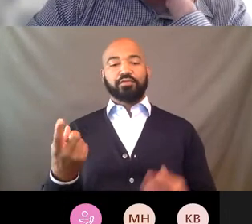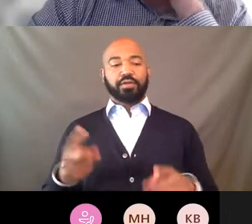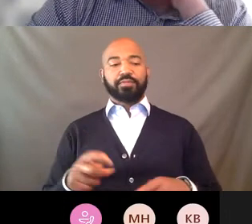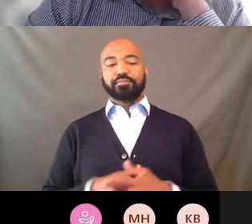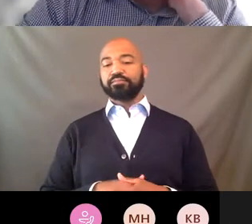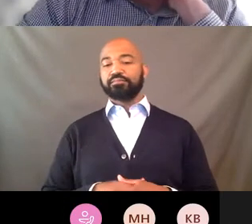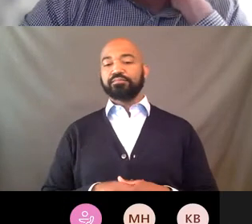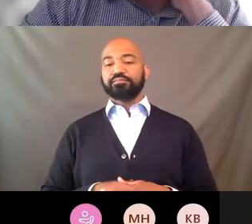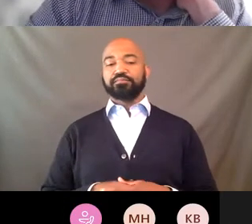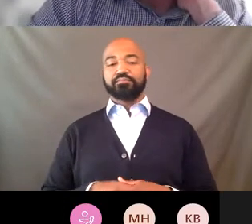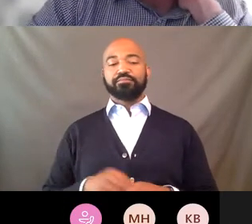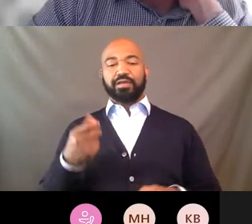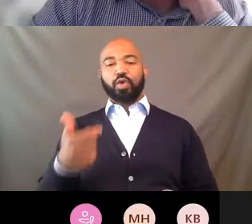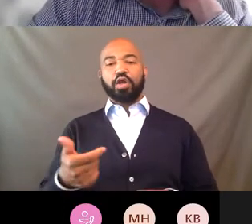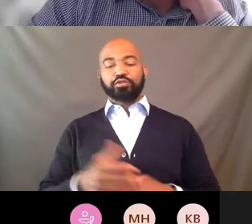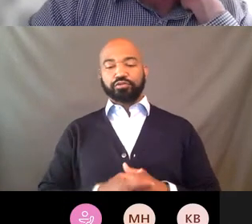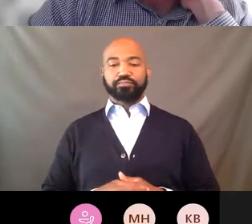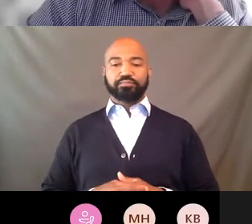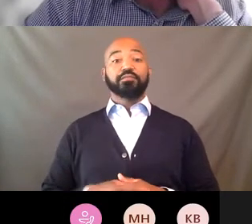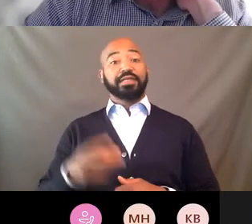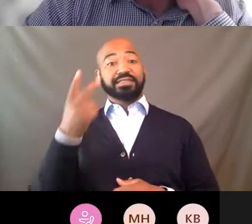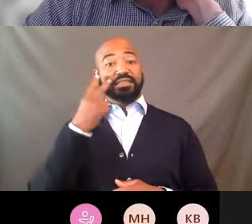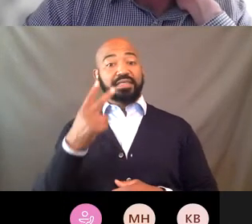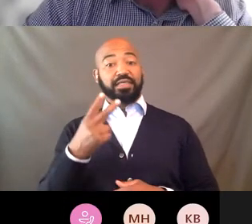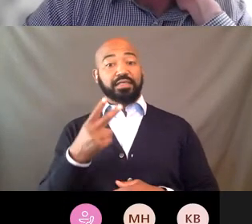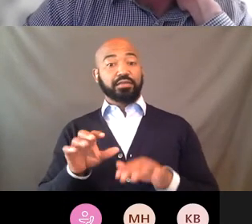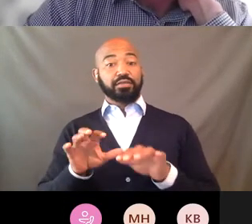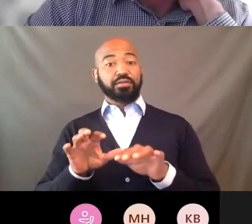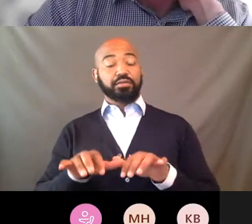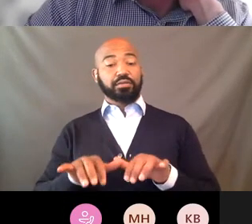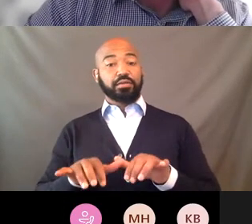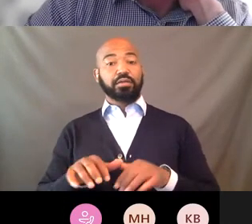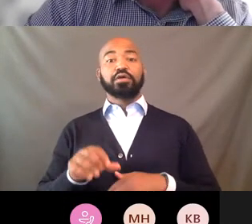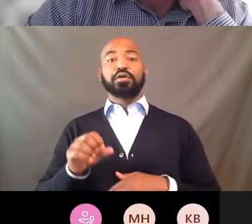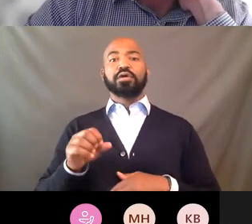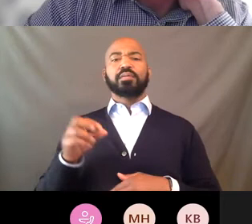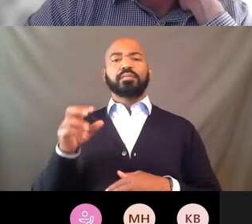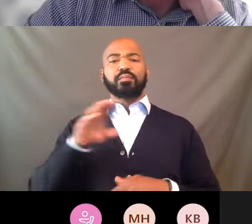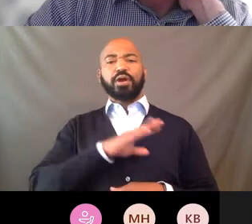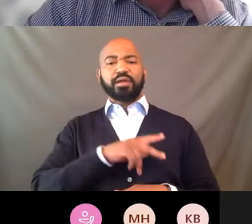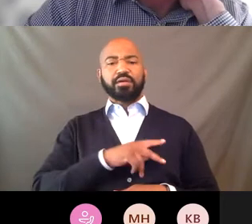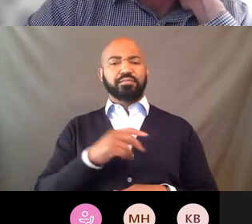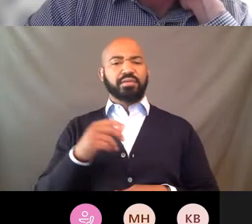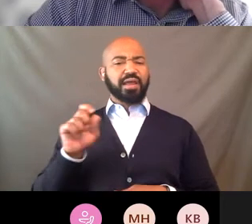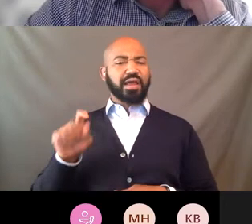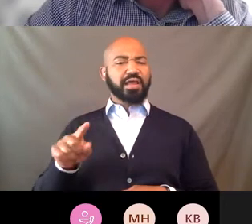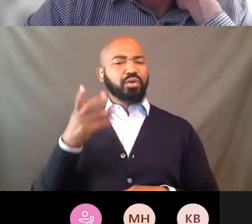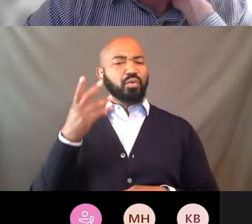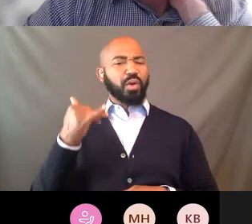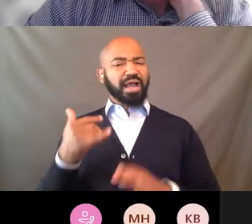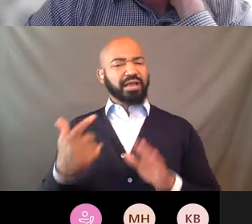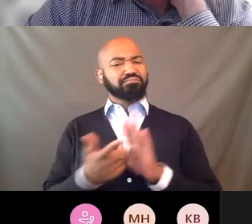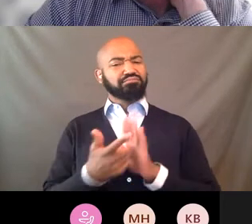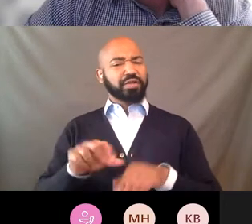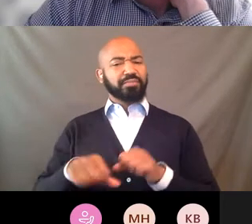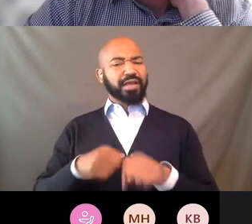So James, I see in the chat, Brian asked, what's the rationale for bikes being banned from school grounds?